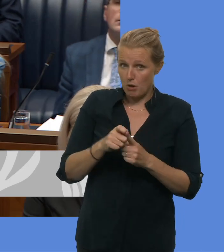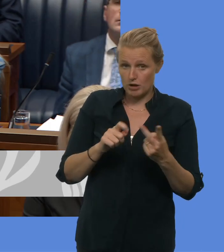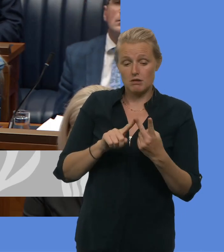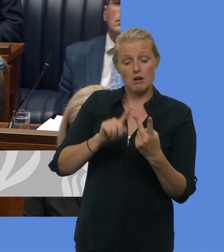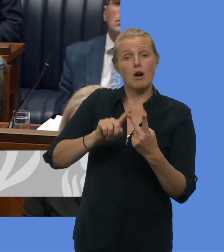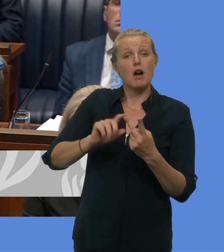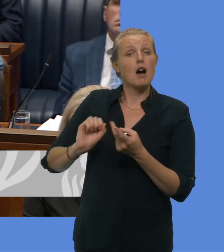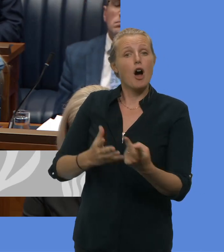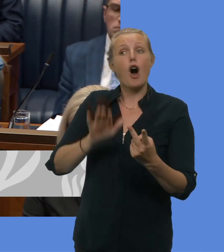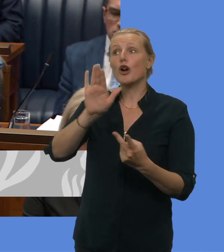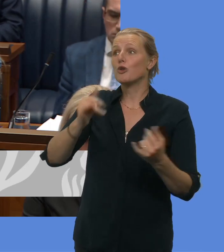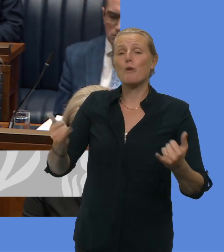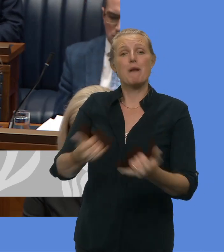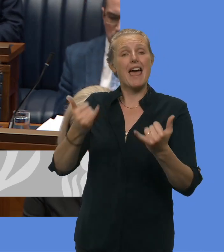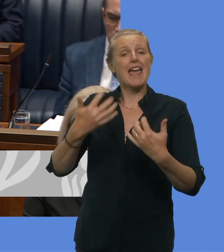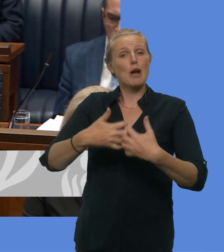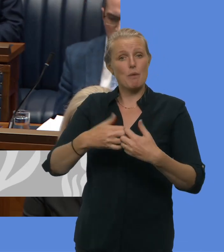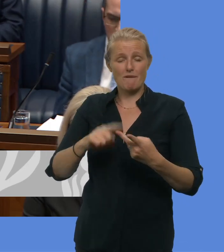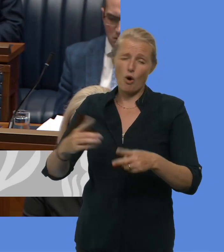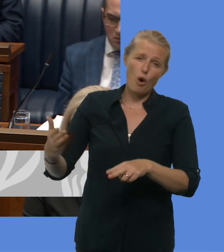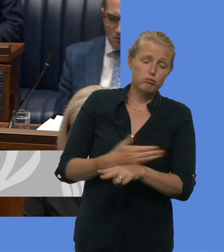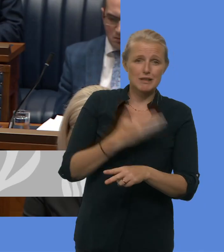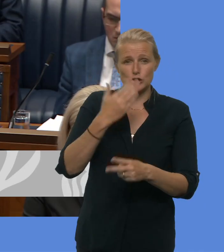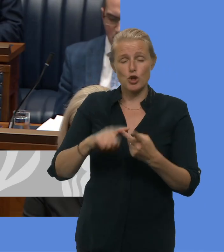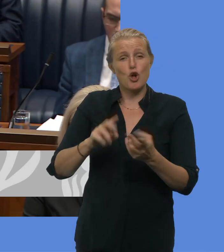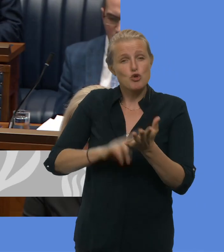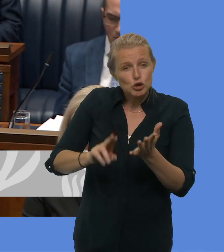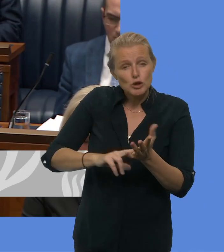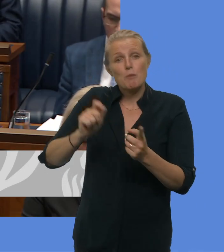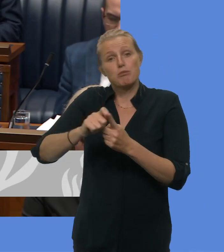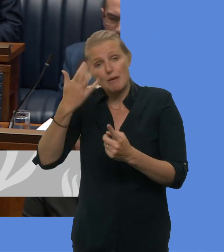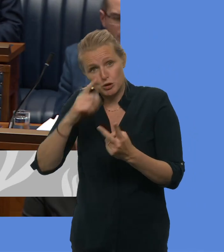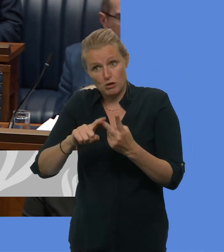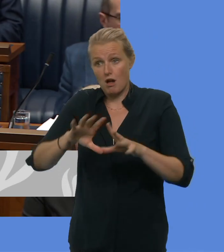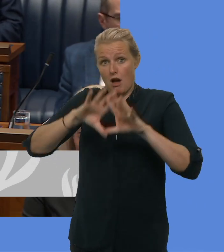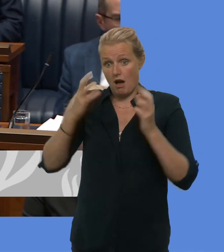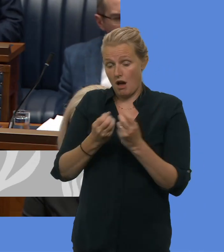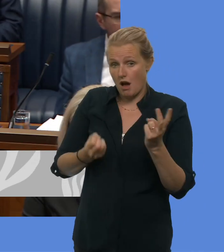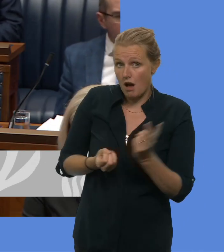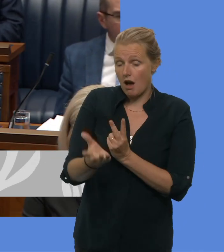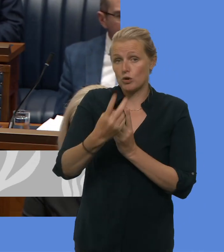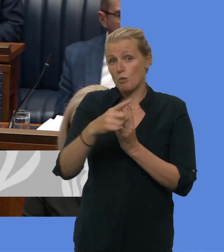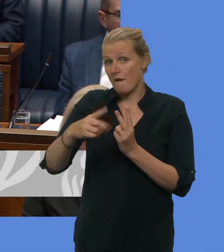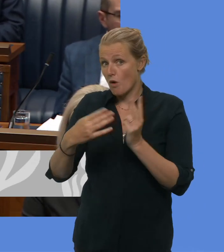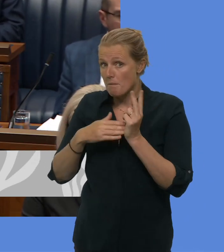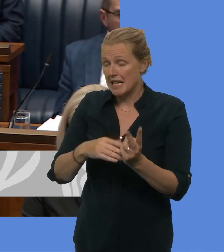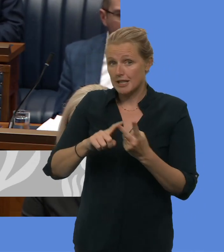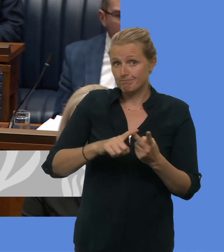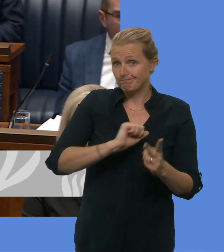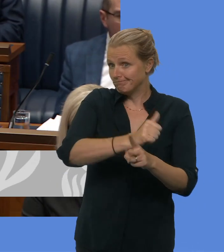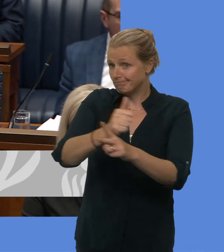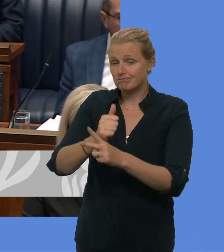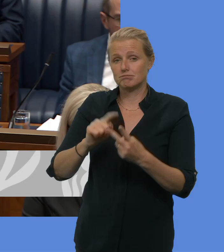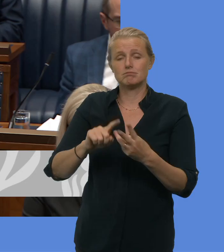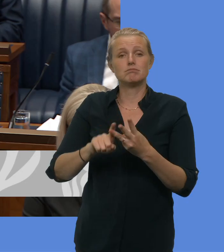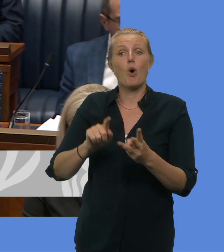play equipment and resources at all preschool, nursery and primary schools with, to date, an expenditure of £2.4 million, and